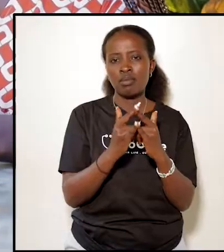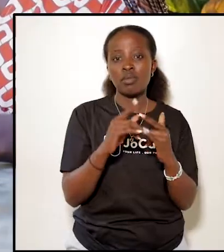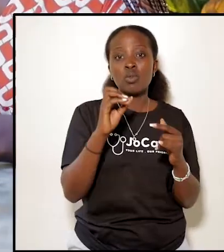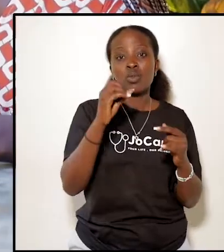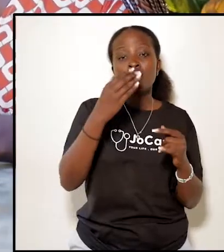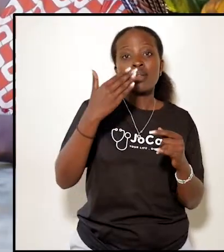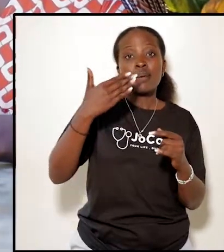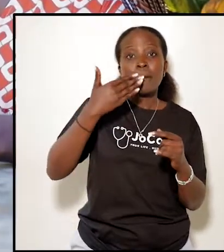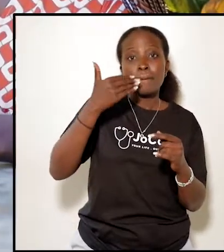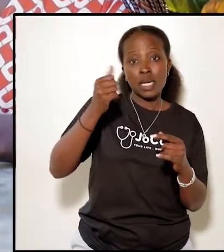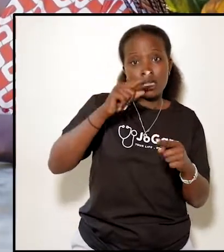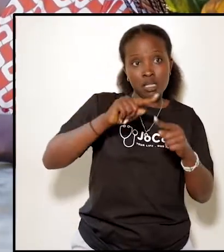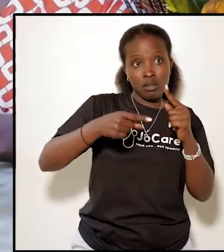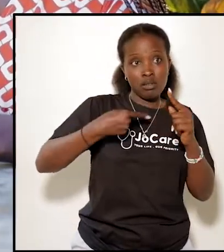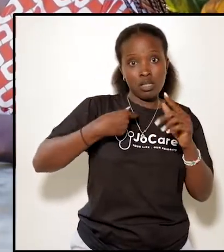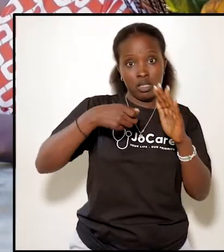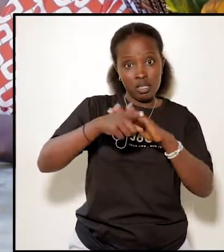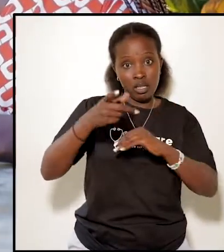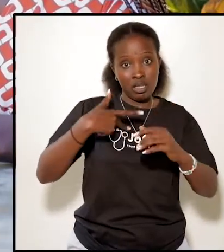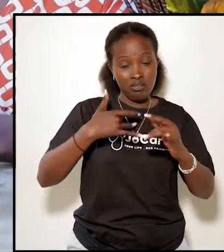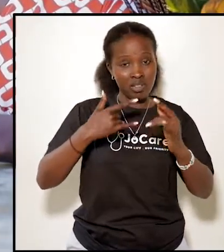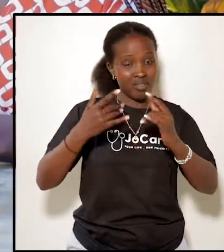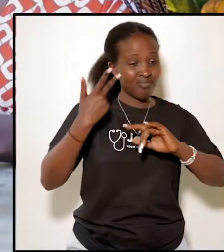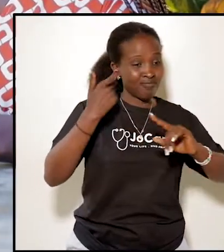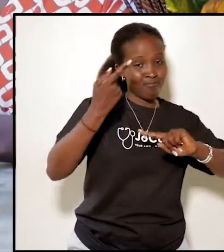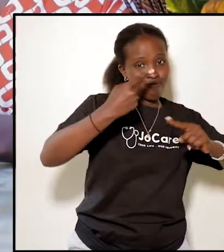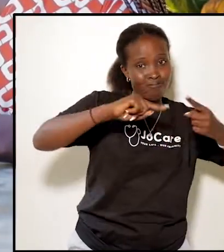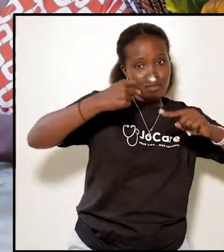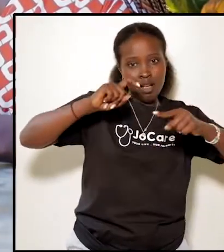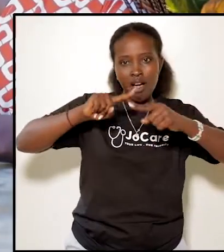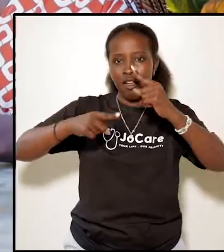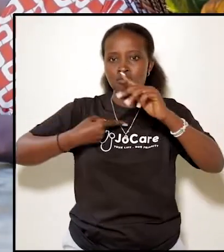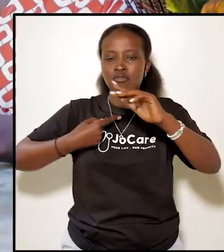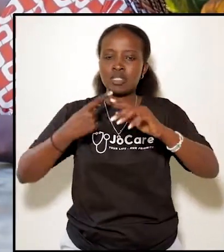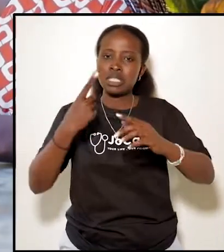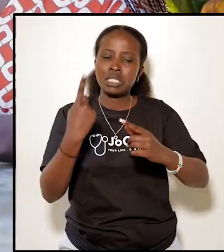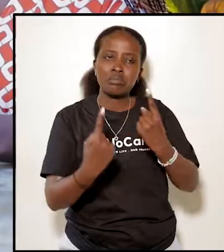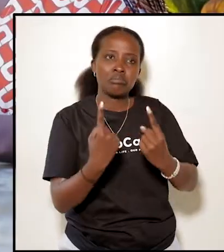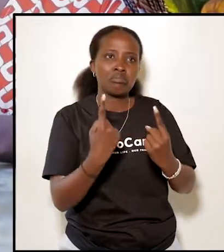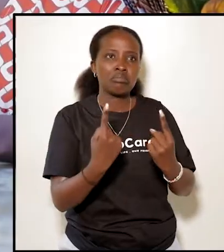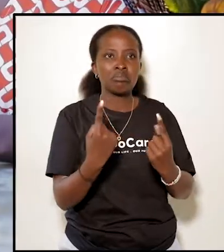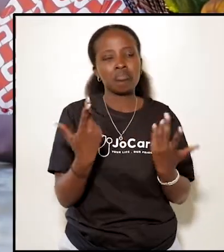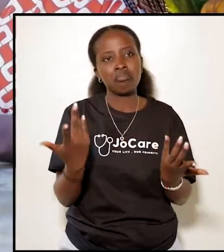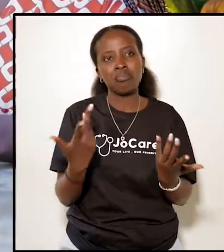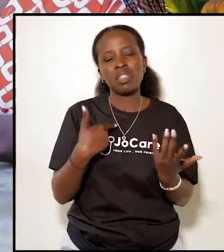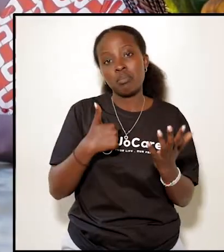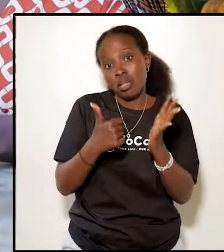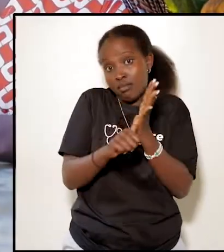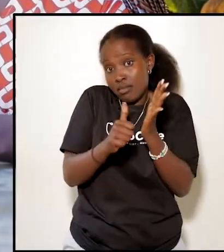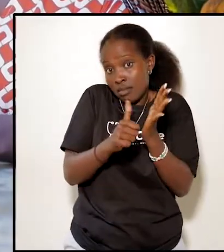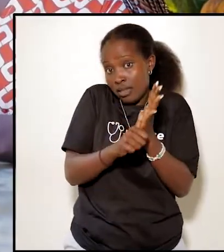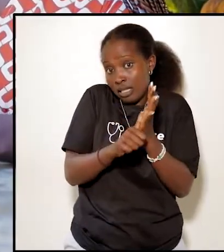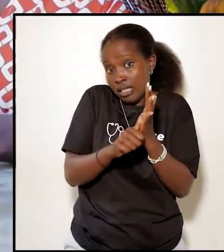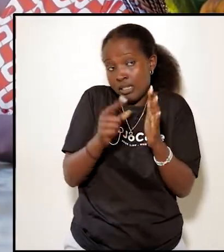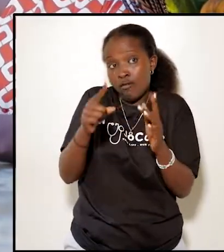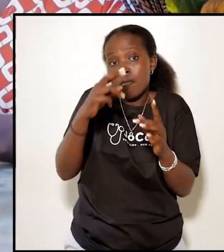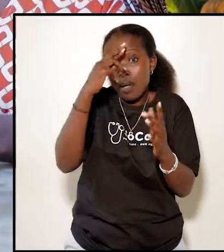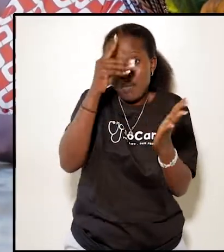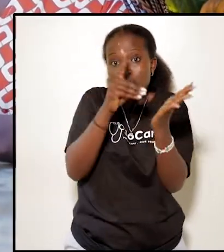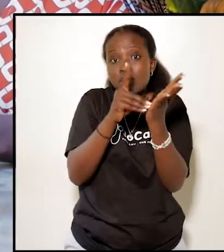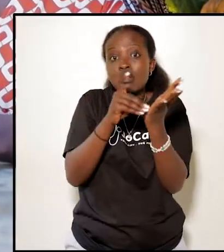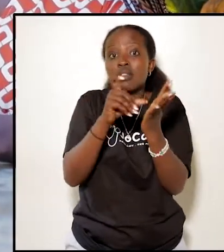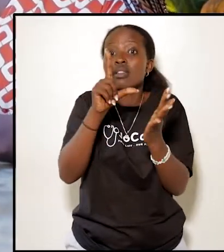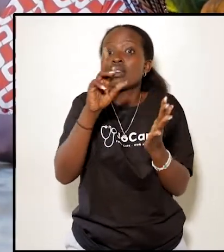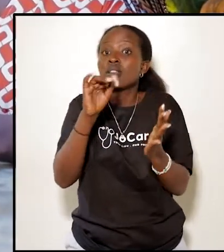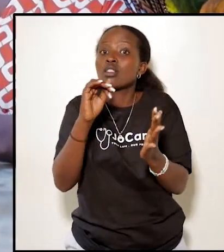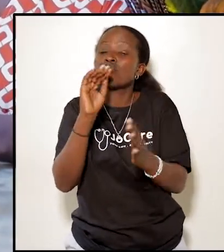treatment. Yes. Because if it is left untreated, it may lead to some kind of maybe dangerous, which is